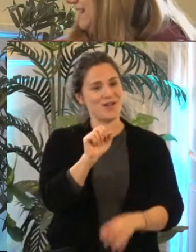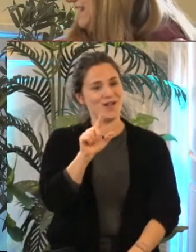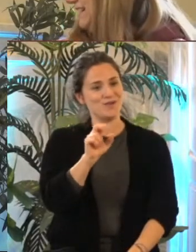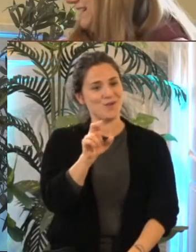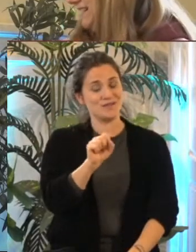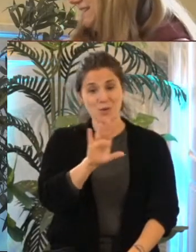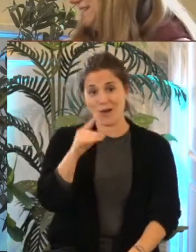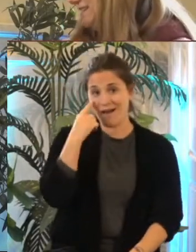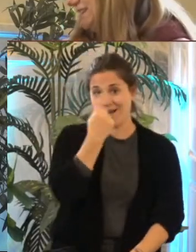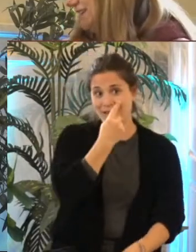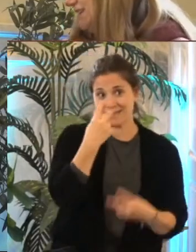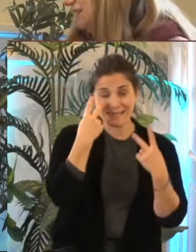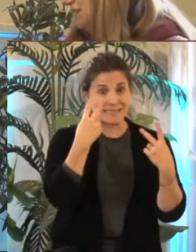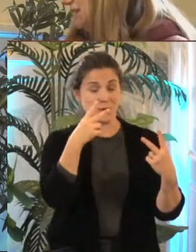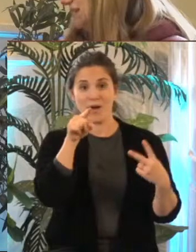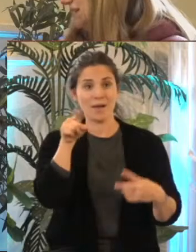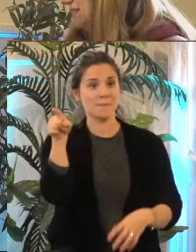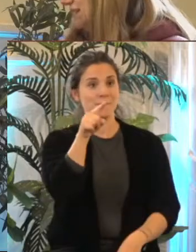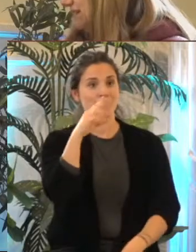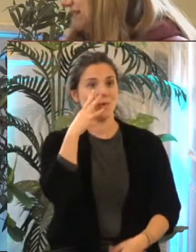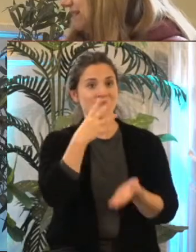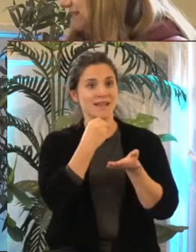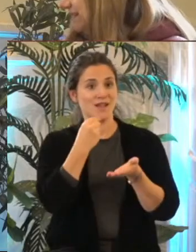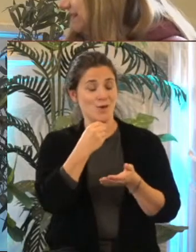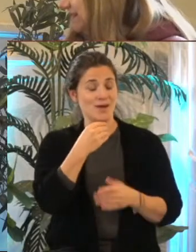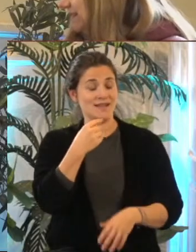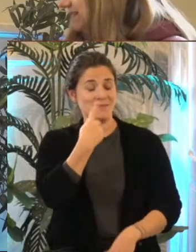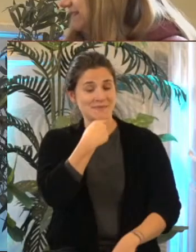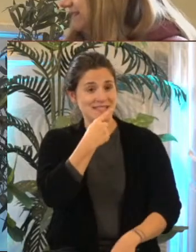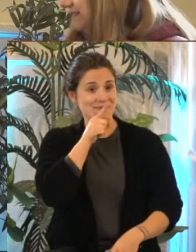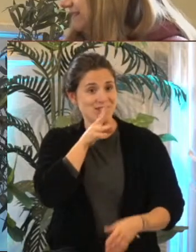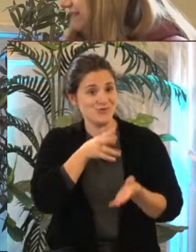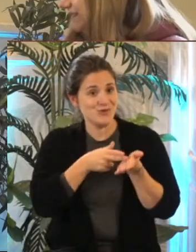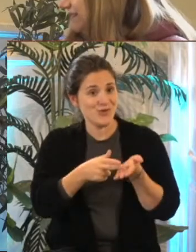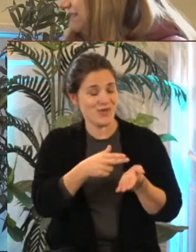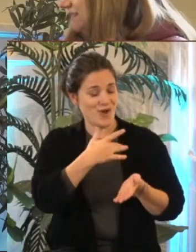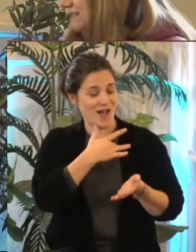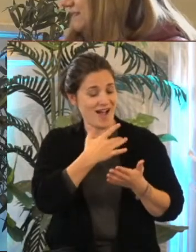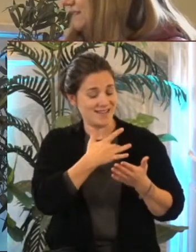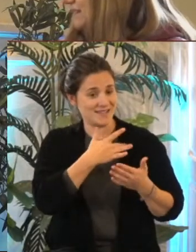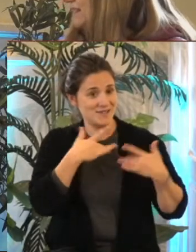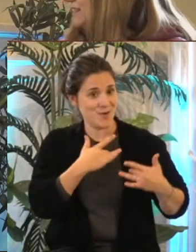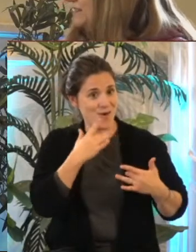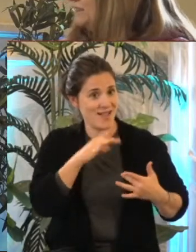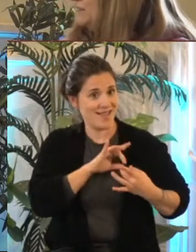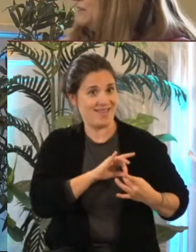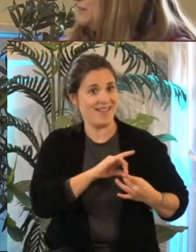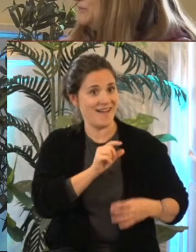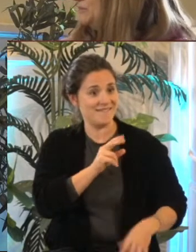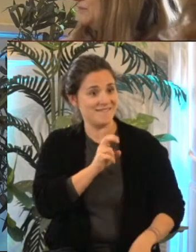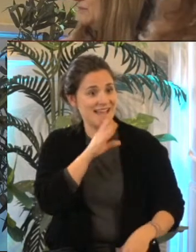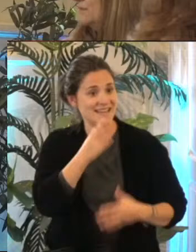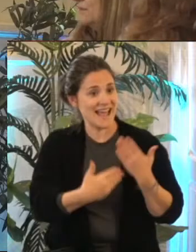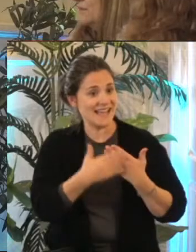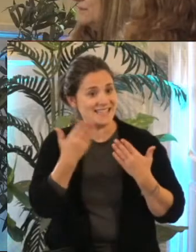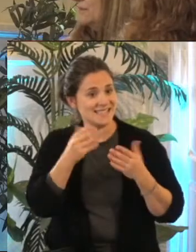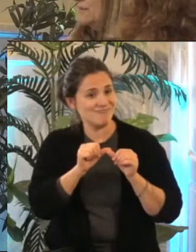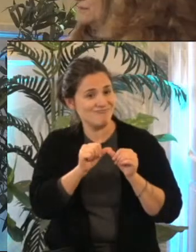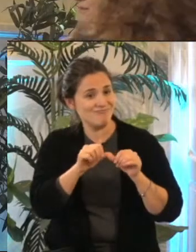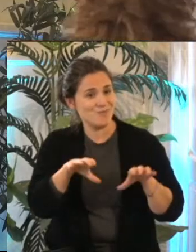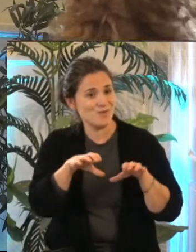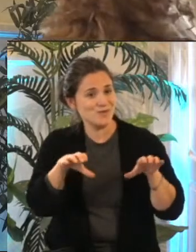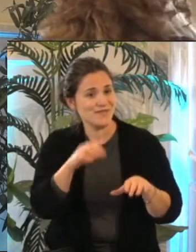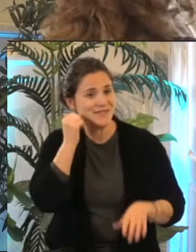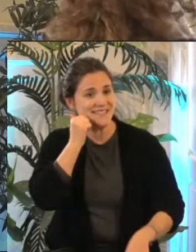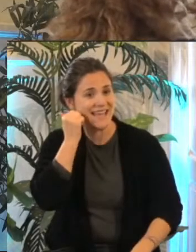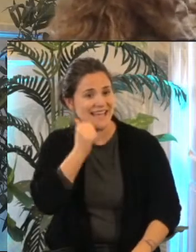see beauty, may your lips speak truth, may your heart know love, and may your hands do the good works of this world all the days of your life. Okay. Oh, I didn't mean to